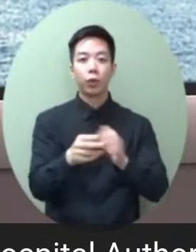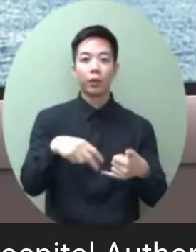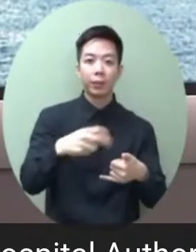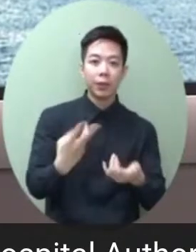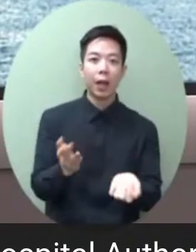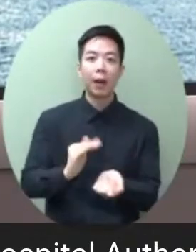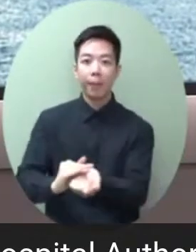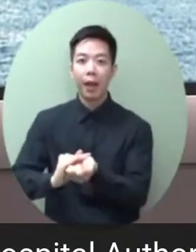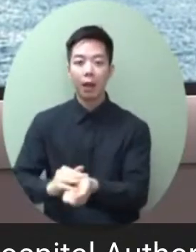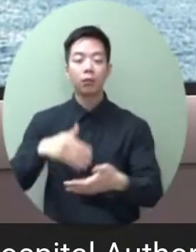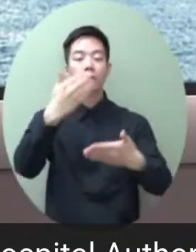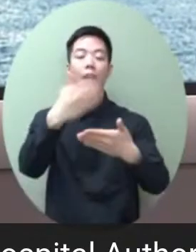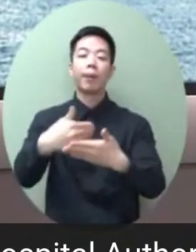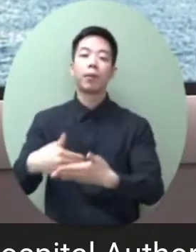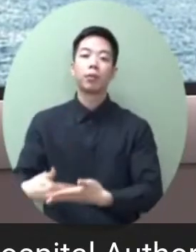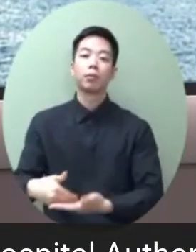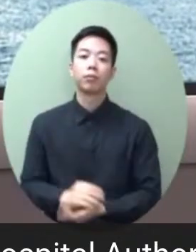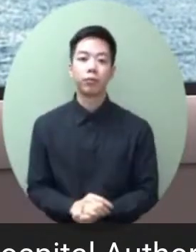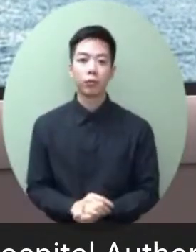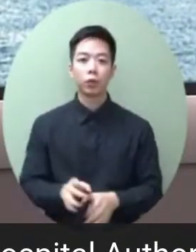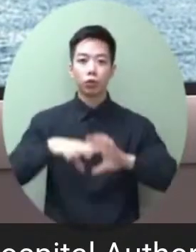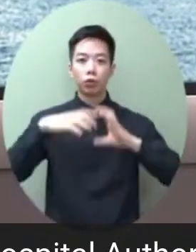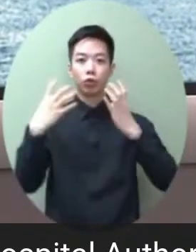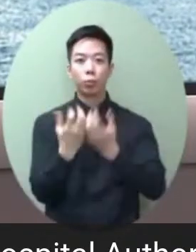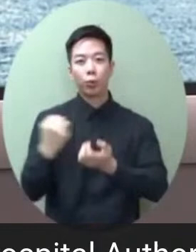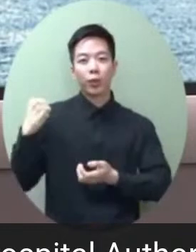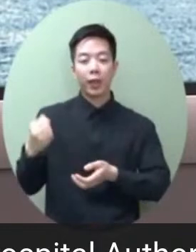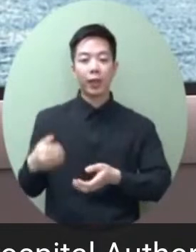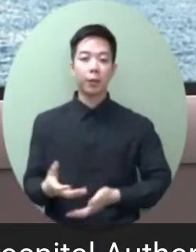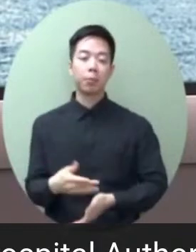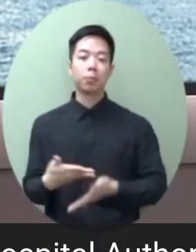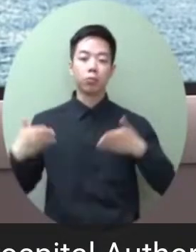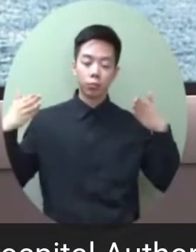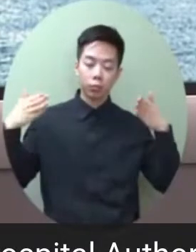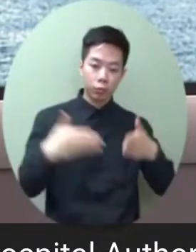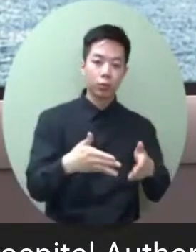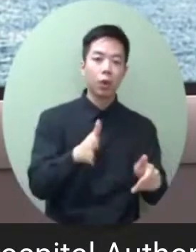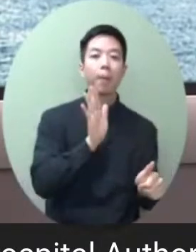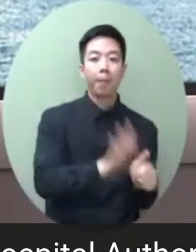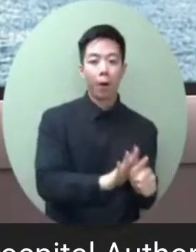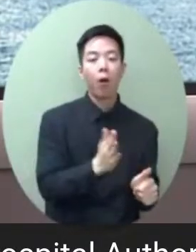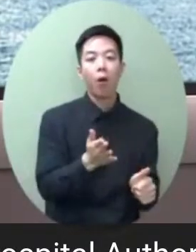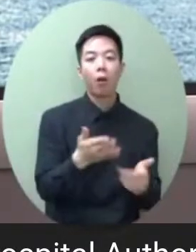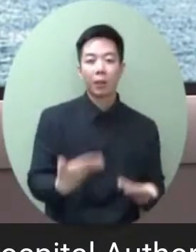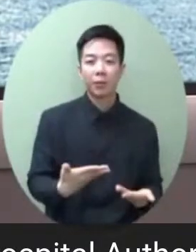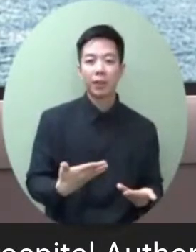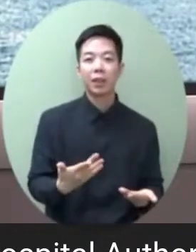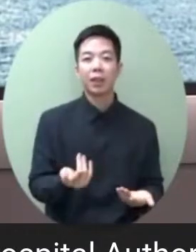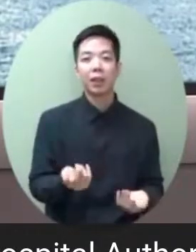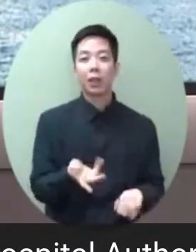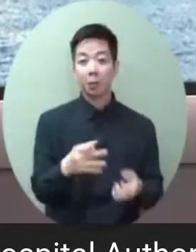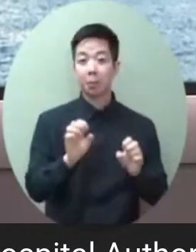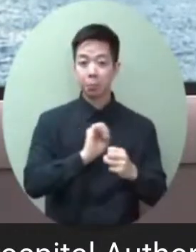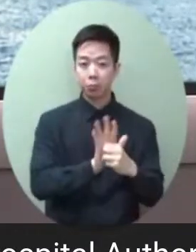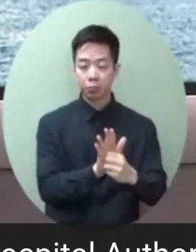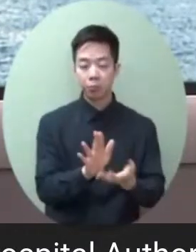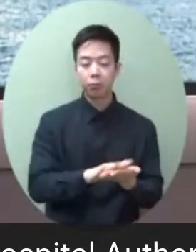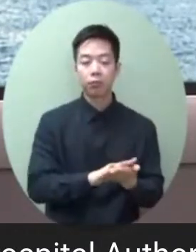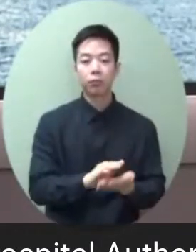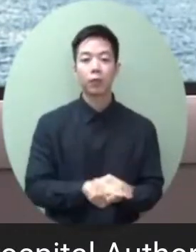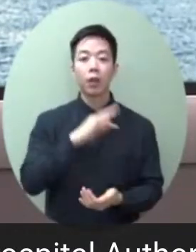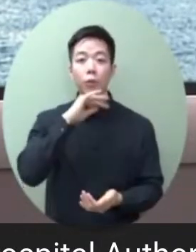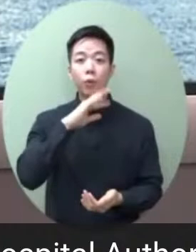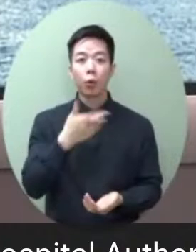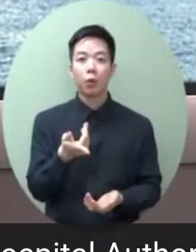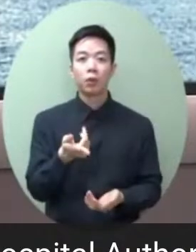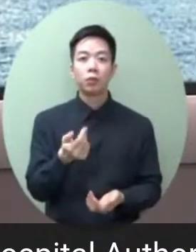hospitals, and checkups and outpatient service to divert resources to cope with this crisis. If the